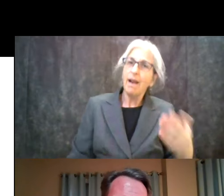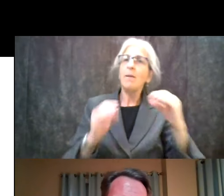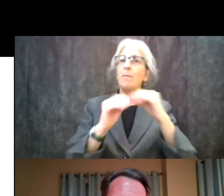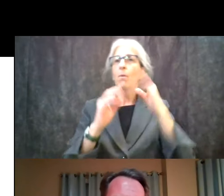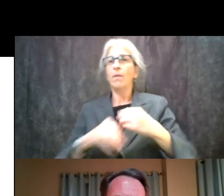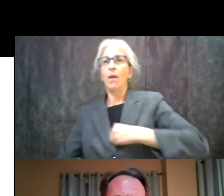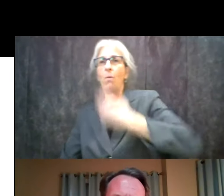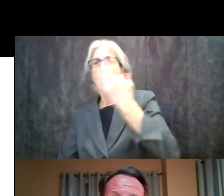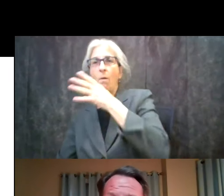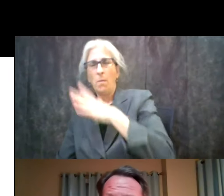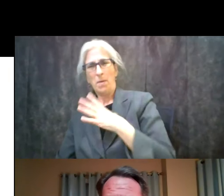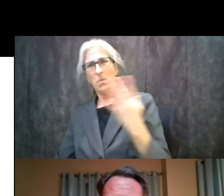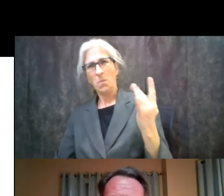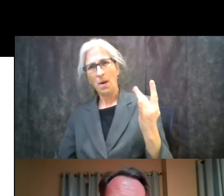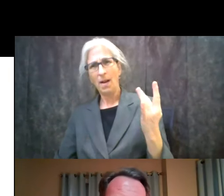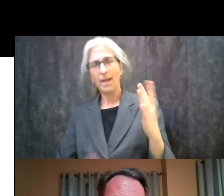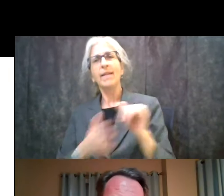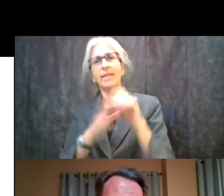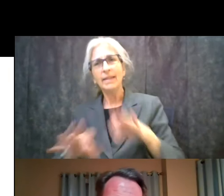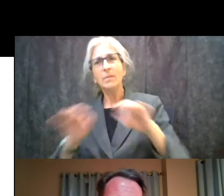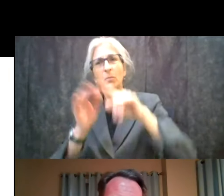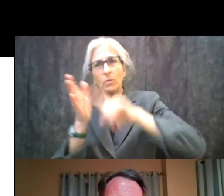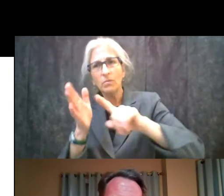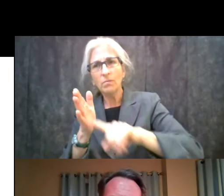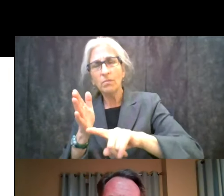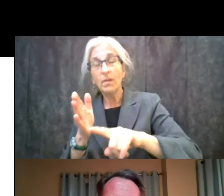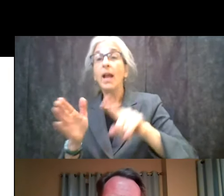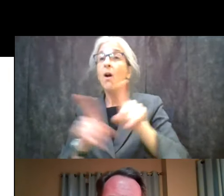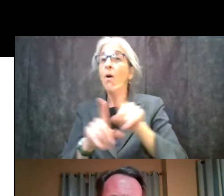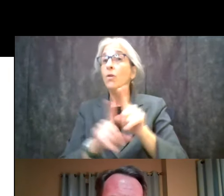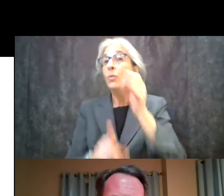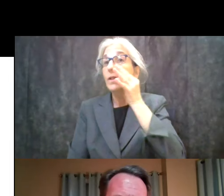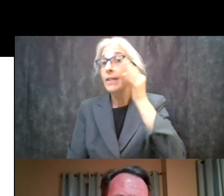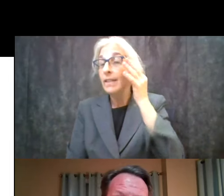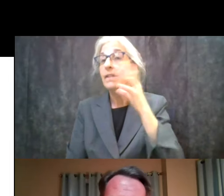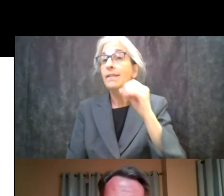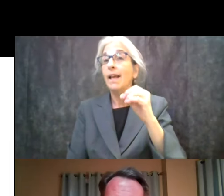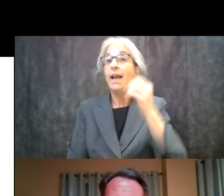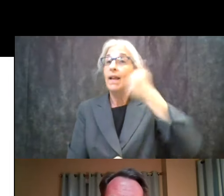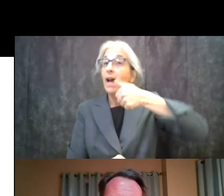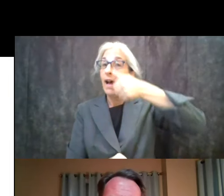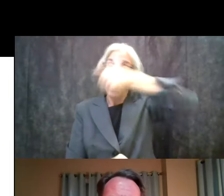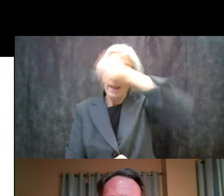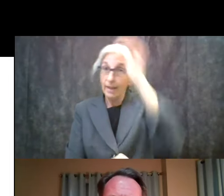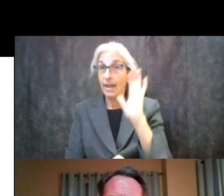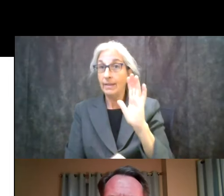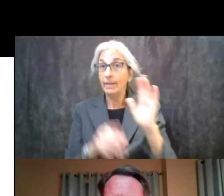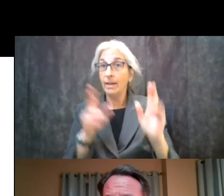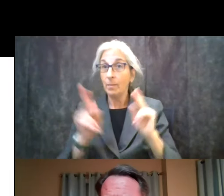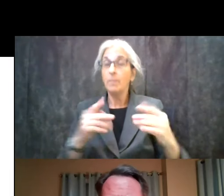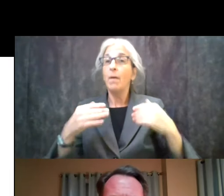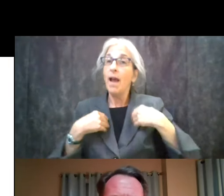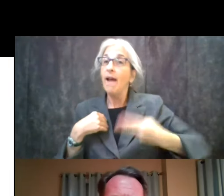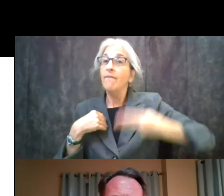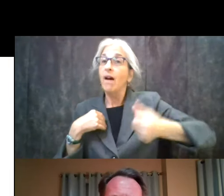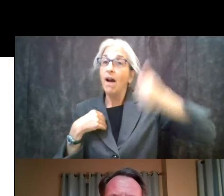research effort. And then, for example, American Indians and Alaska Natives have the highest rates of liver and bile duct cancer, followed by